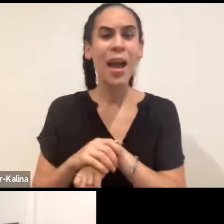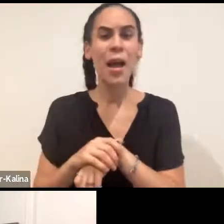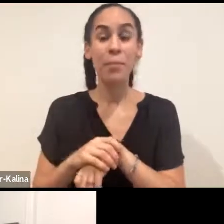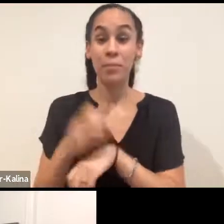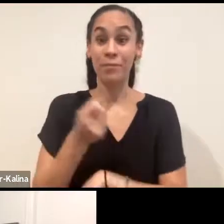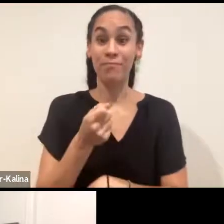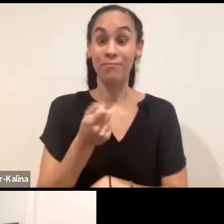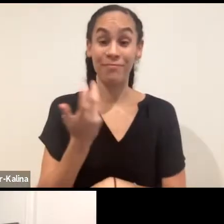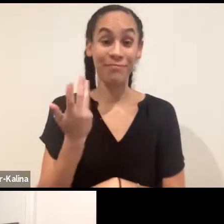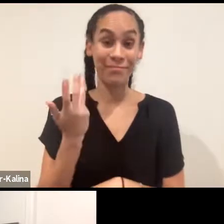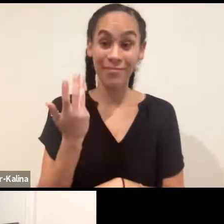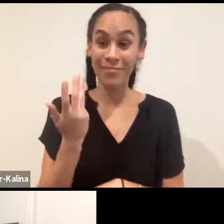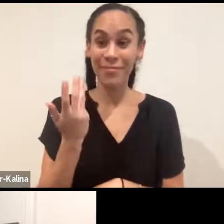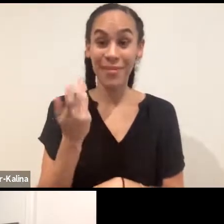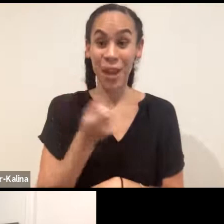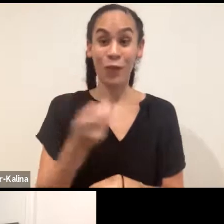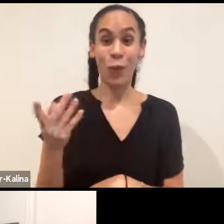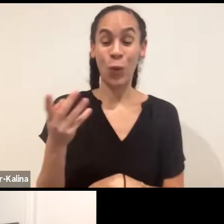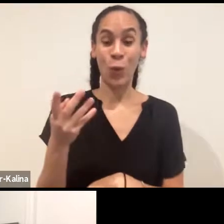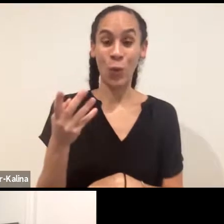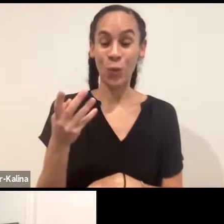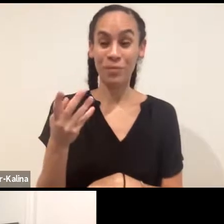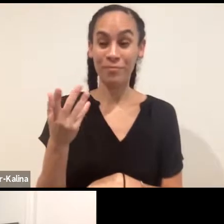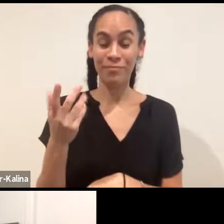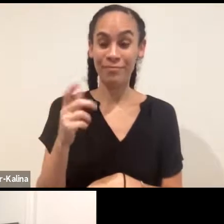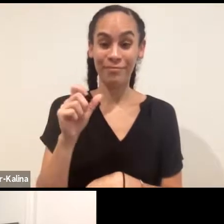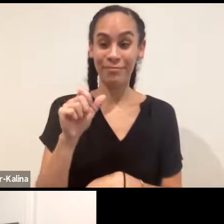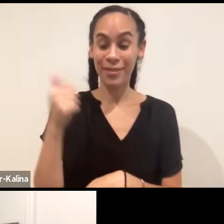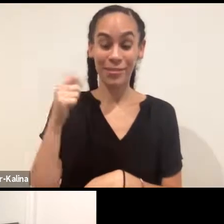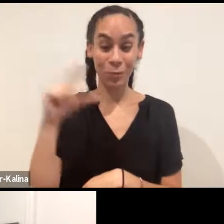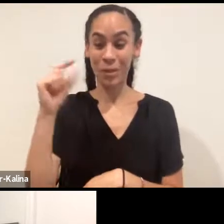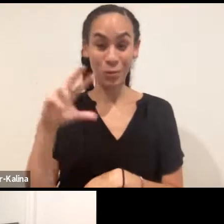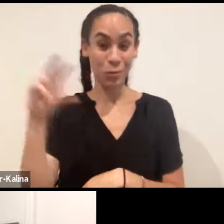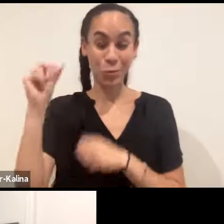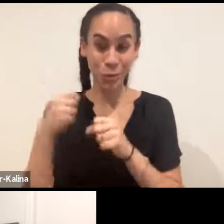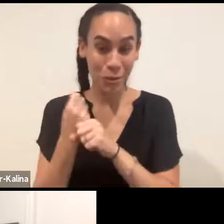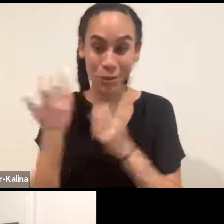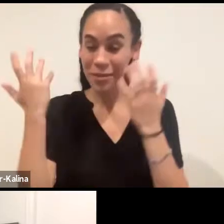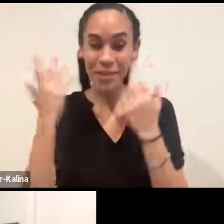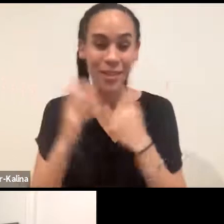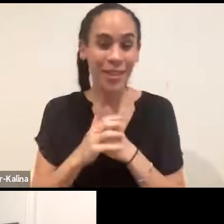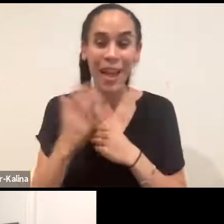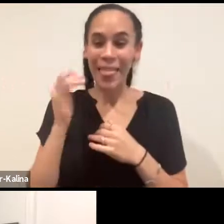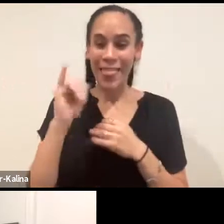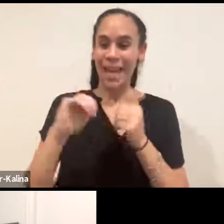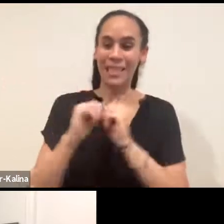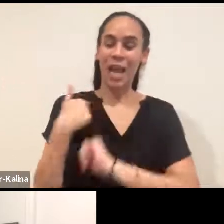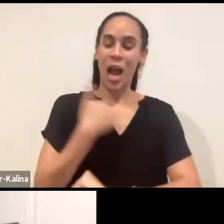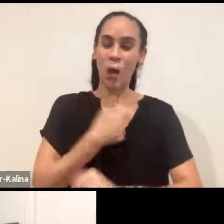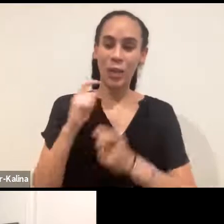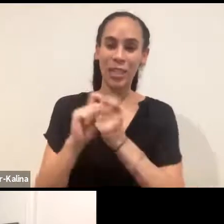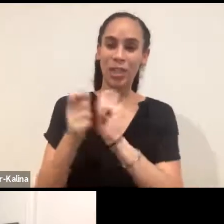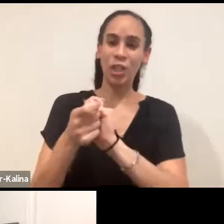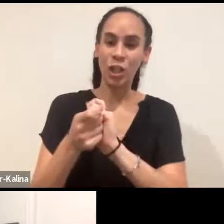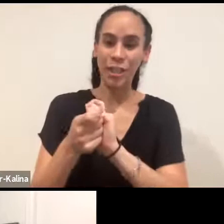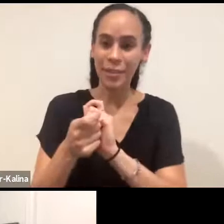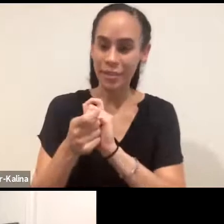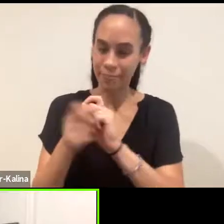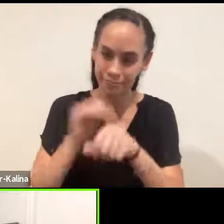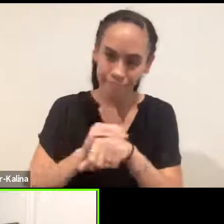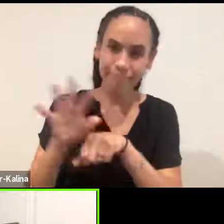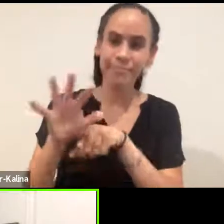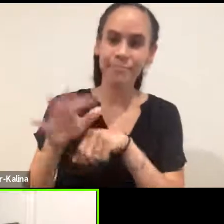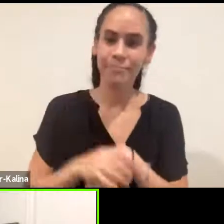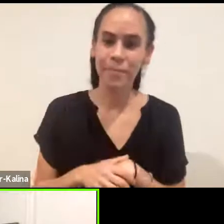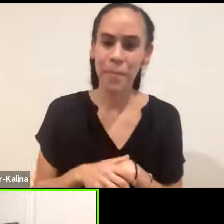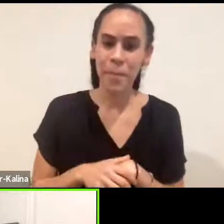decades, and I believe that that's how we change. That's how we create change in the world. What